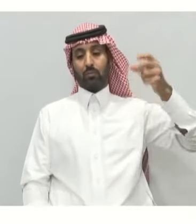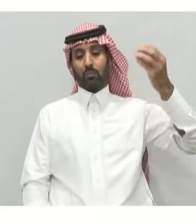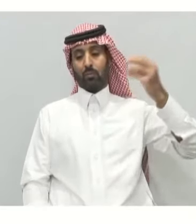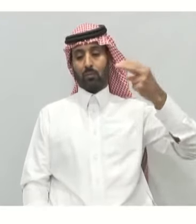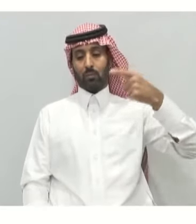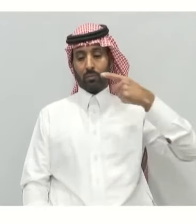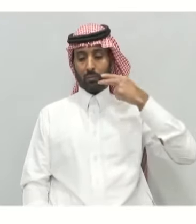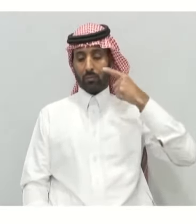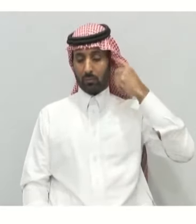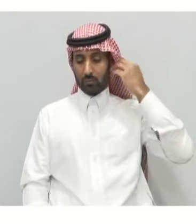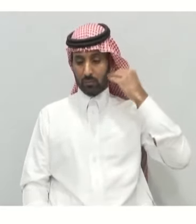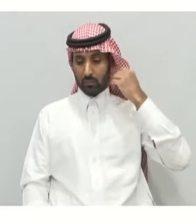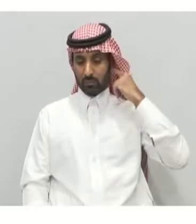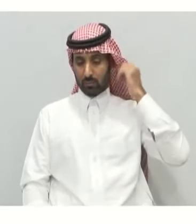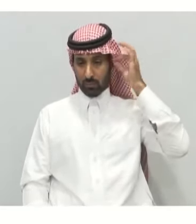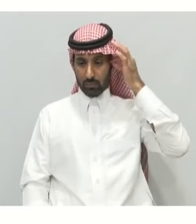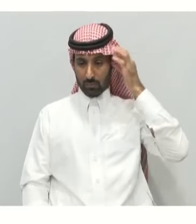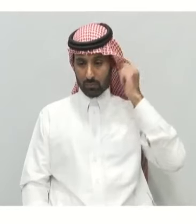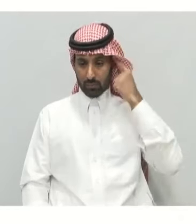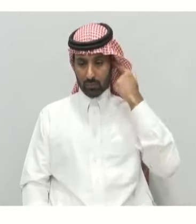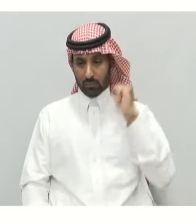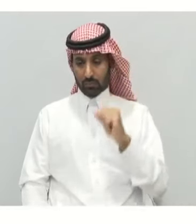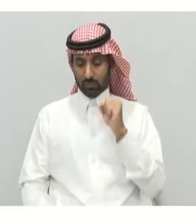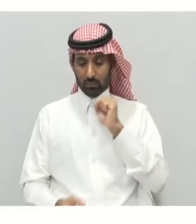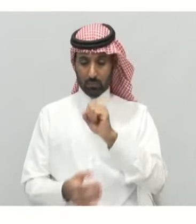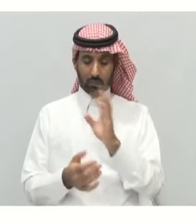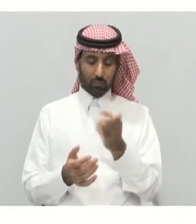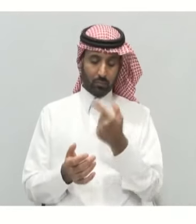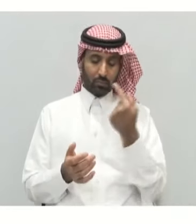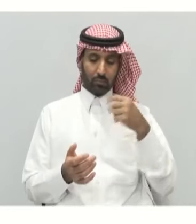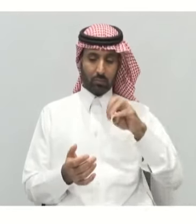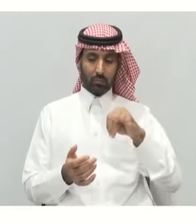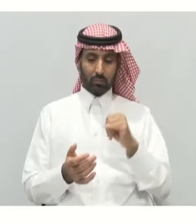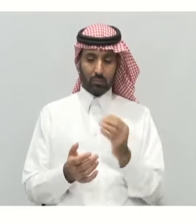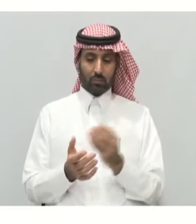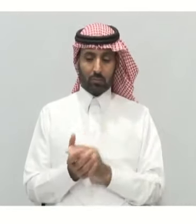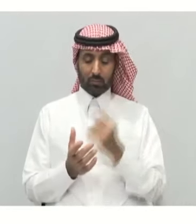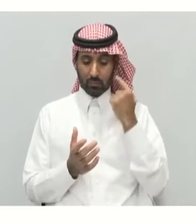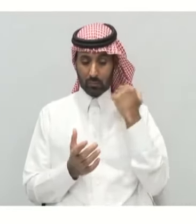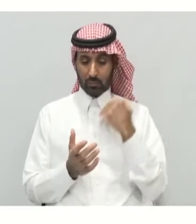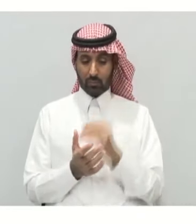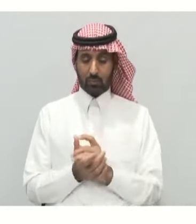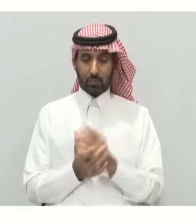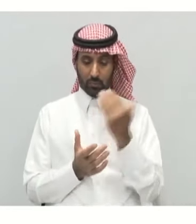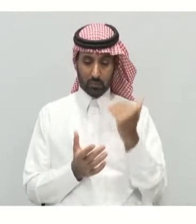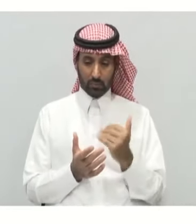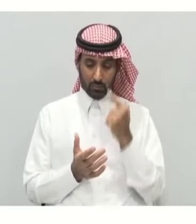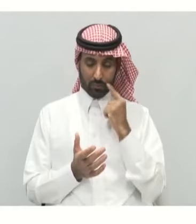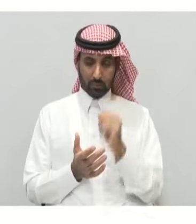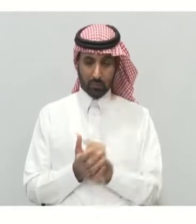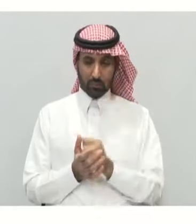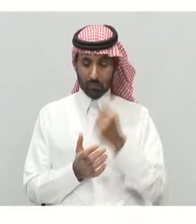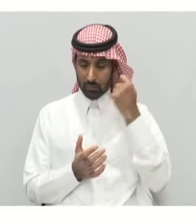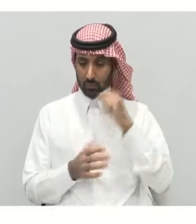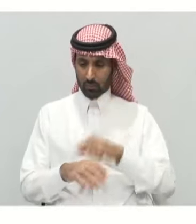has a short black hair and Mr. Al-Jahawi is short. And he has plank